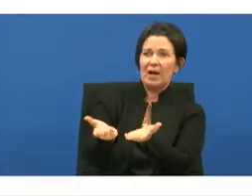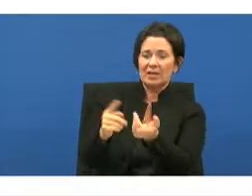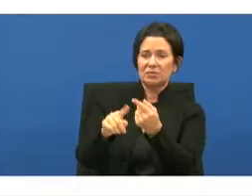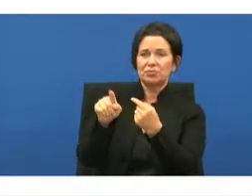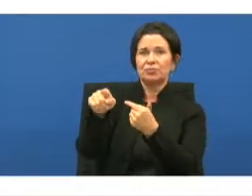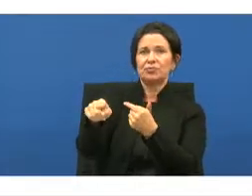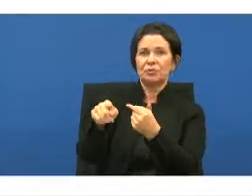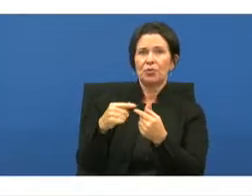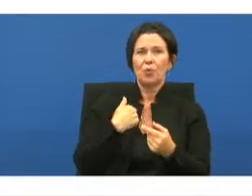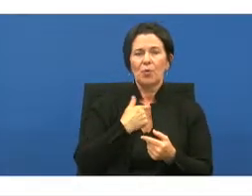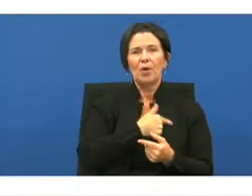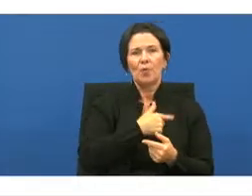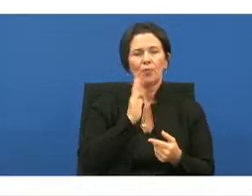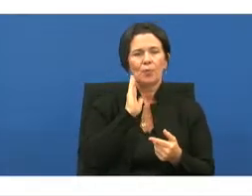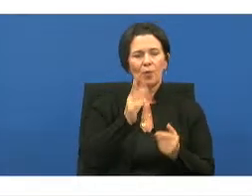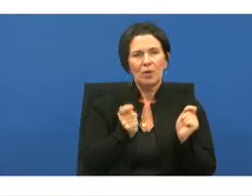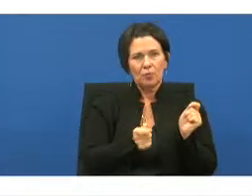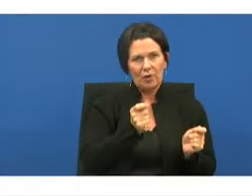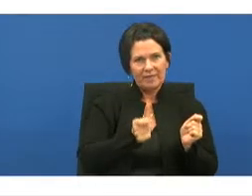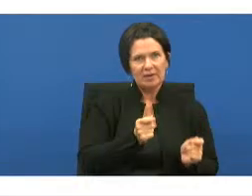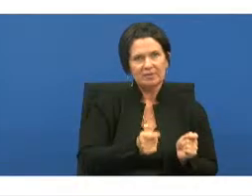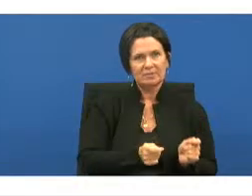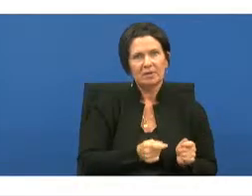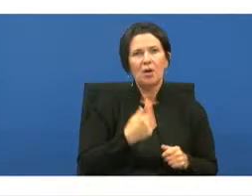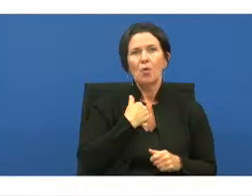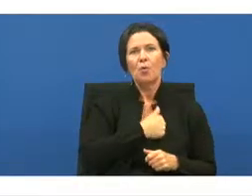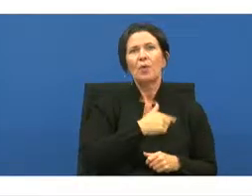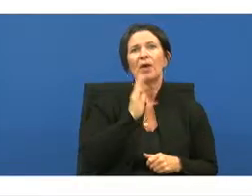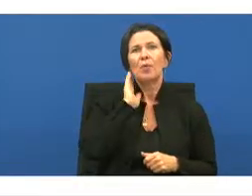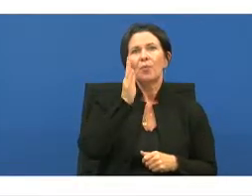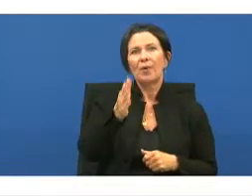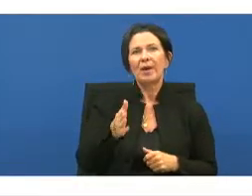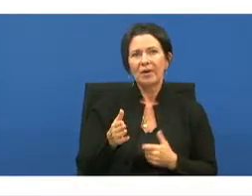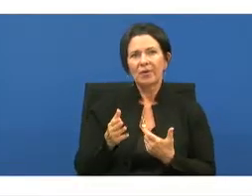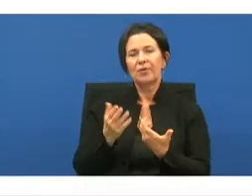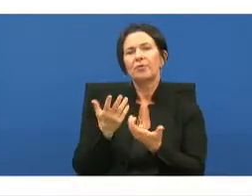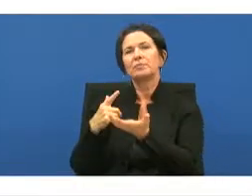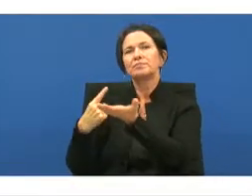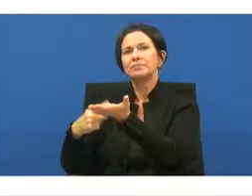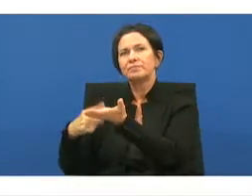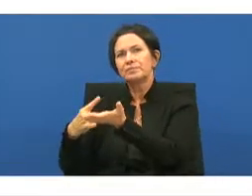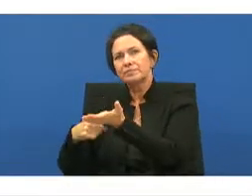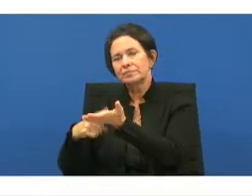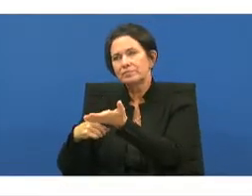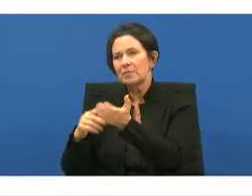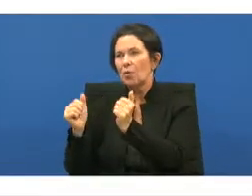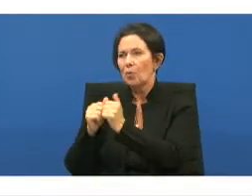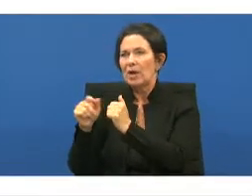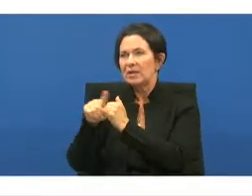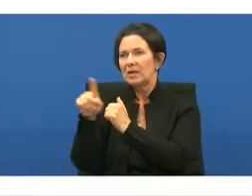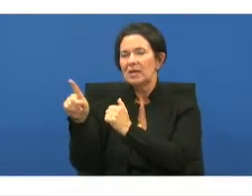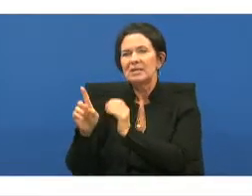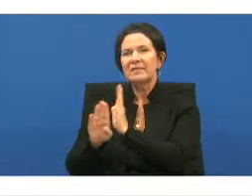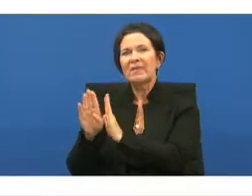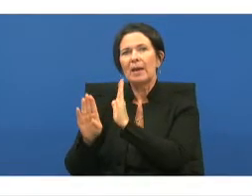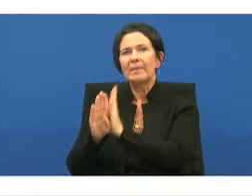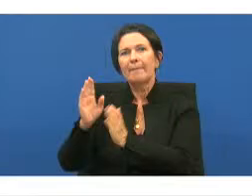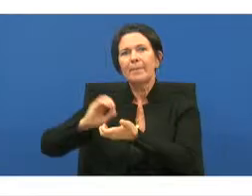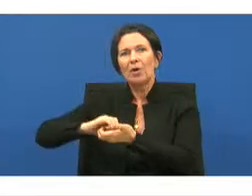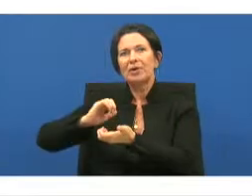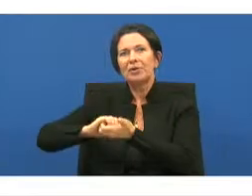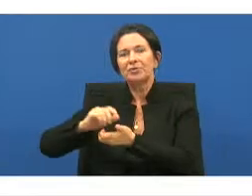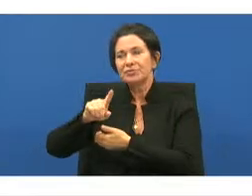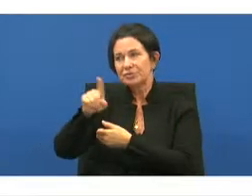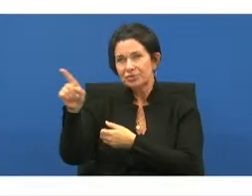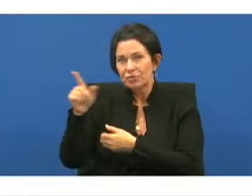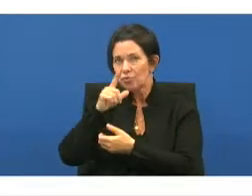market. We will also start to engage and talk to potential development partners. That's really about